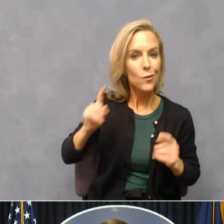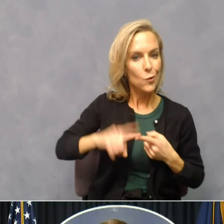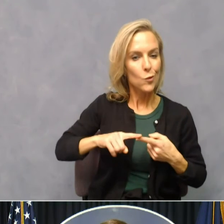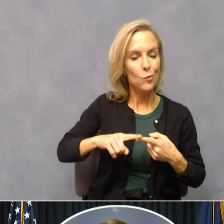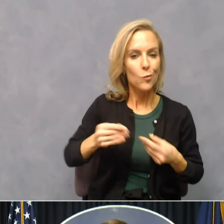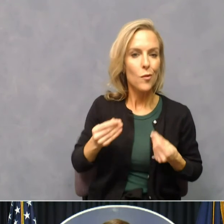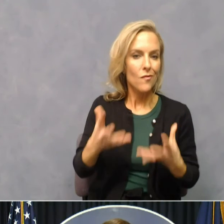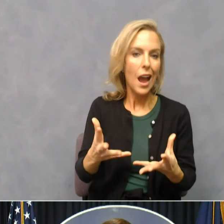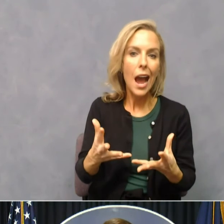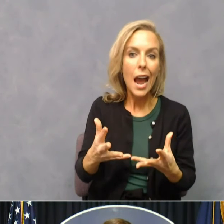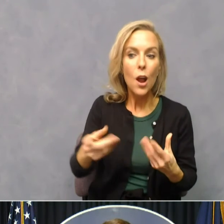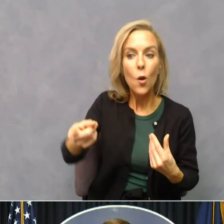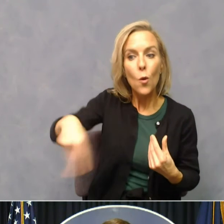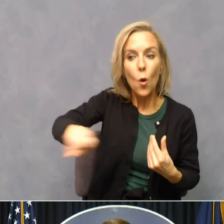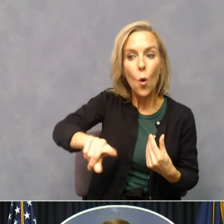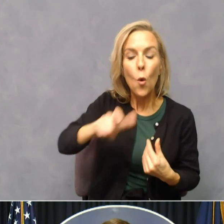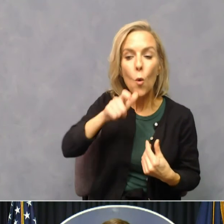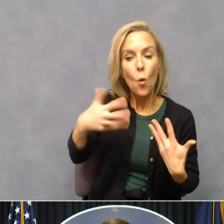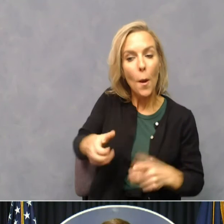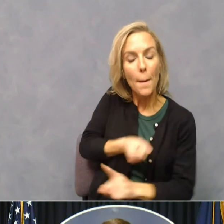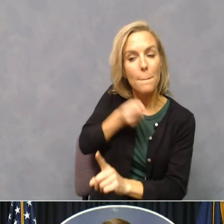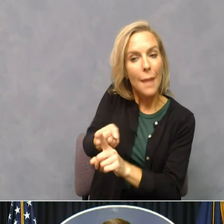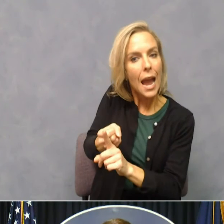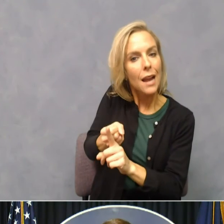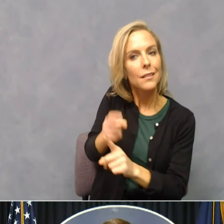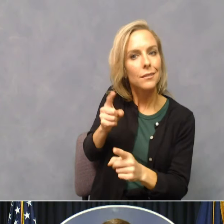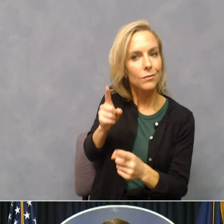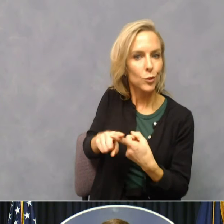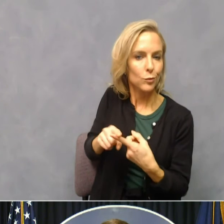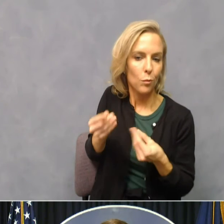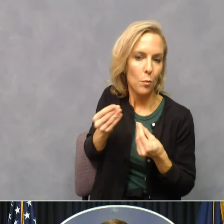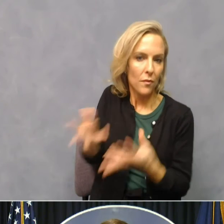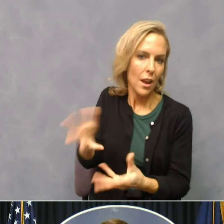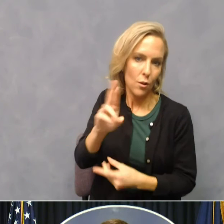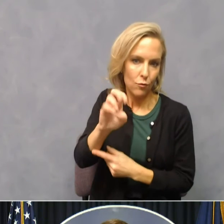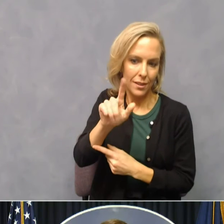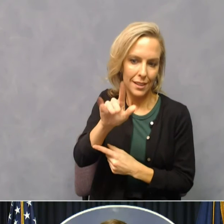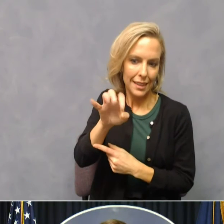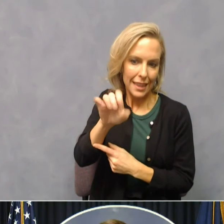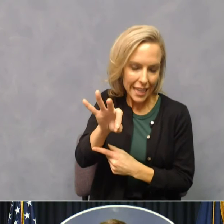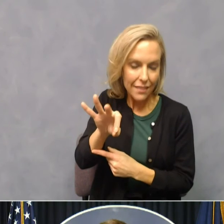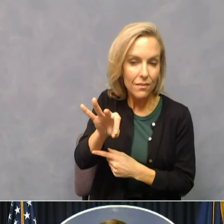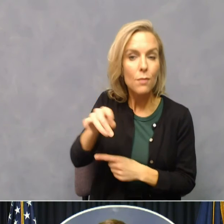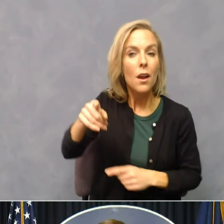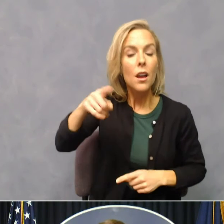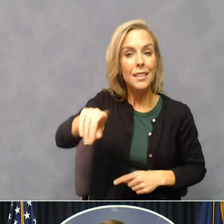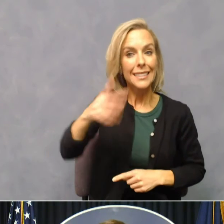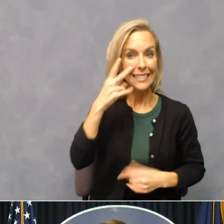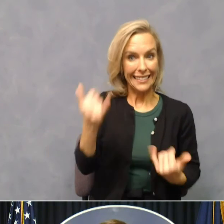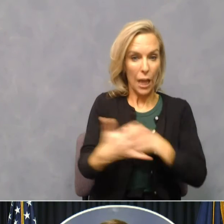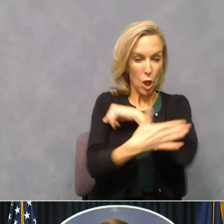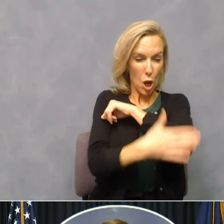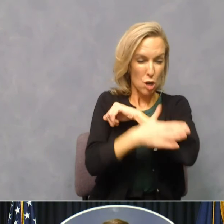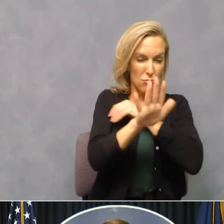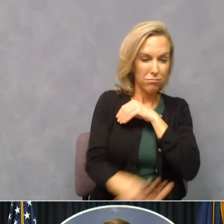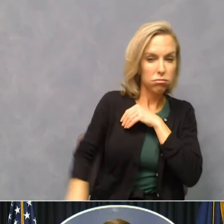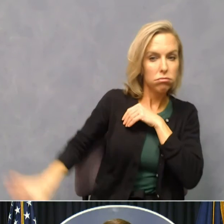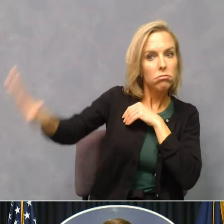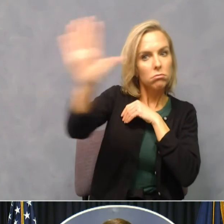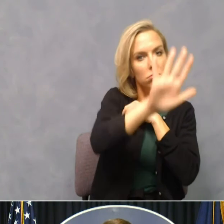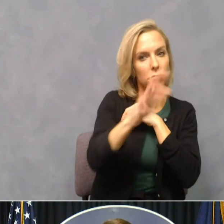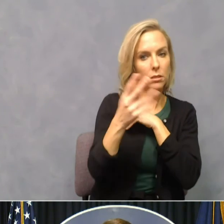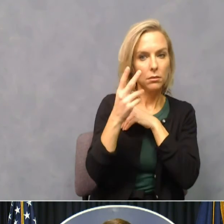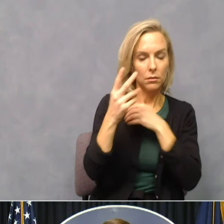to those groups. But those sacrifices were not in vain, as the rest of the country sees continuing increases